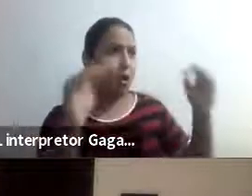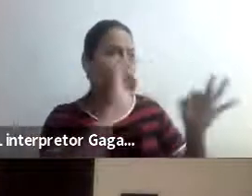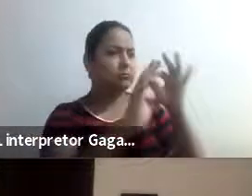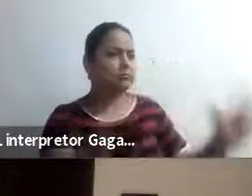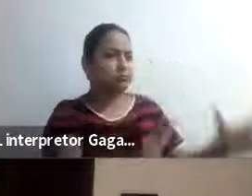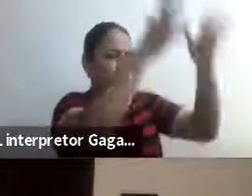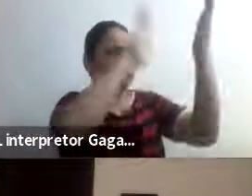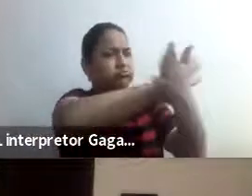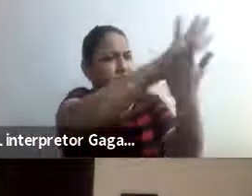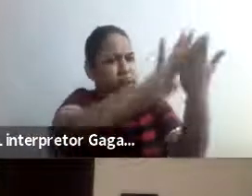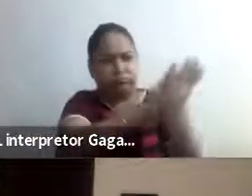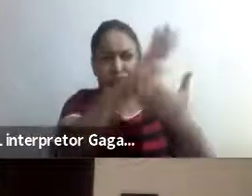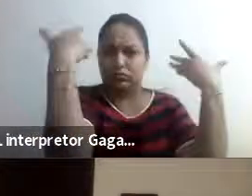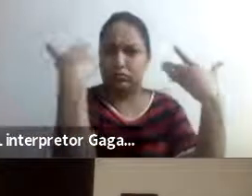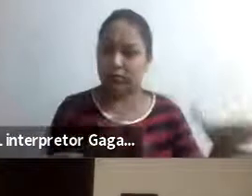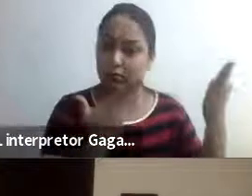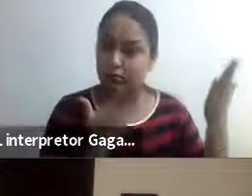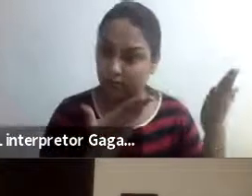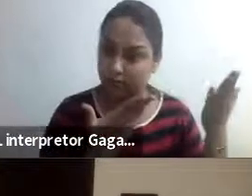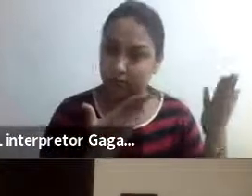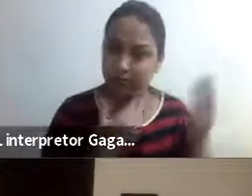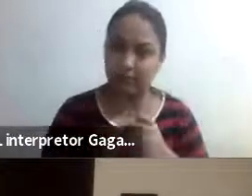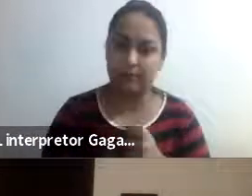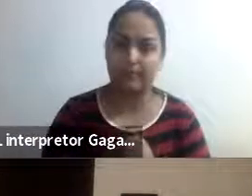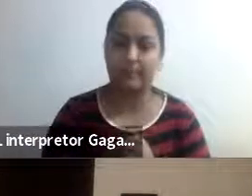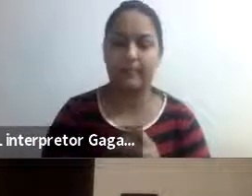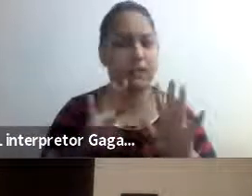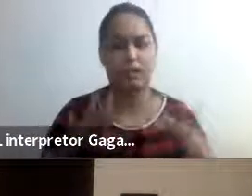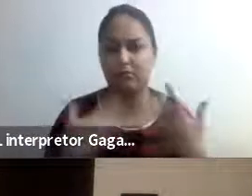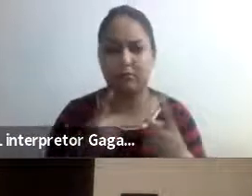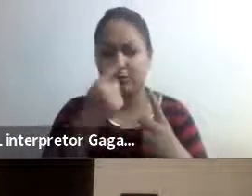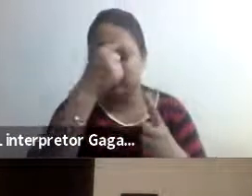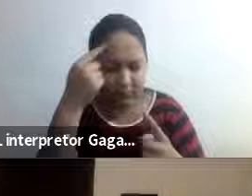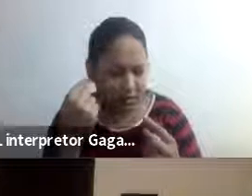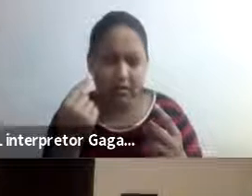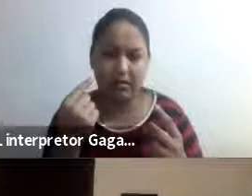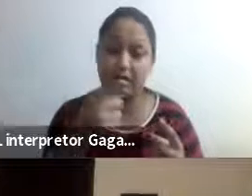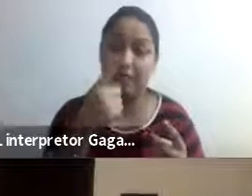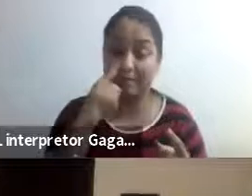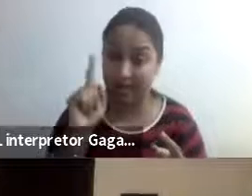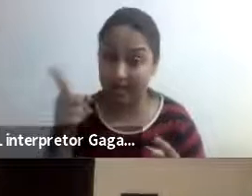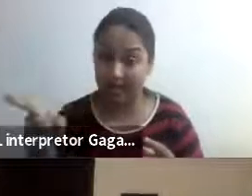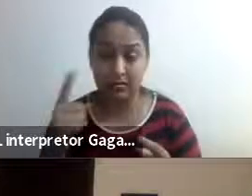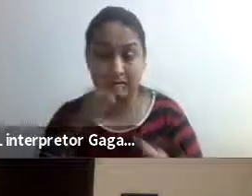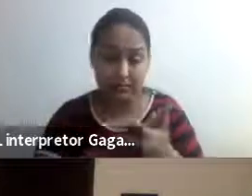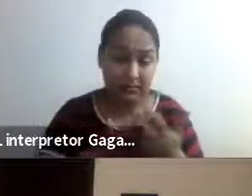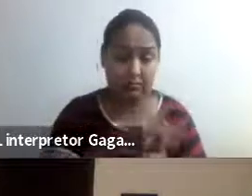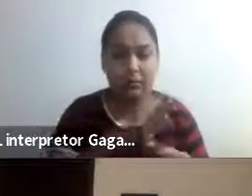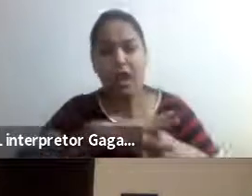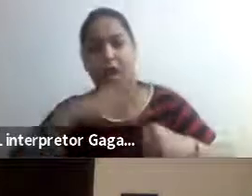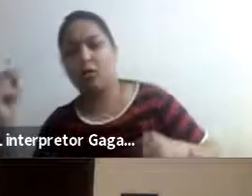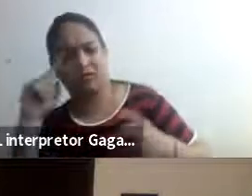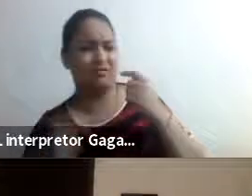completely burnt down. And by some chance, her mother managed to escape with